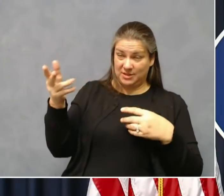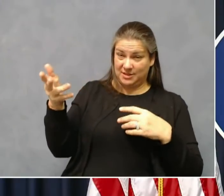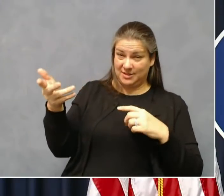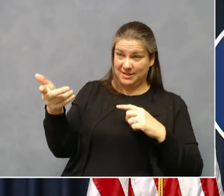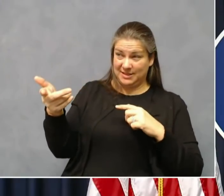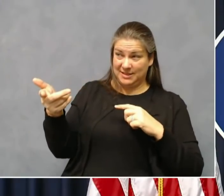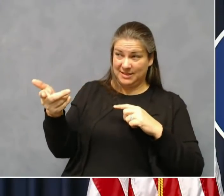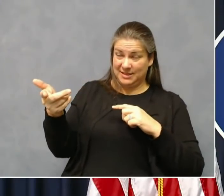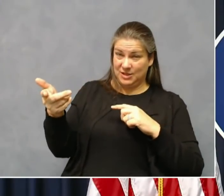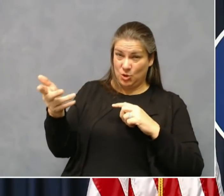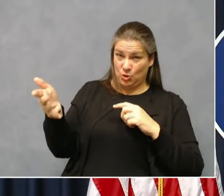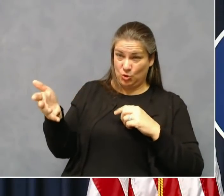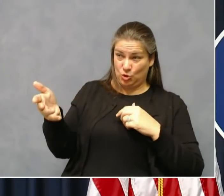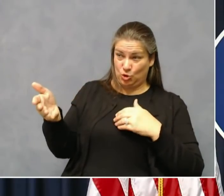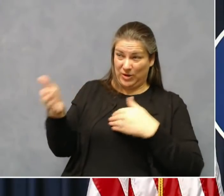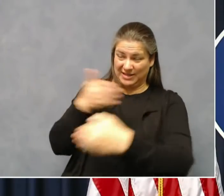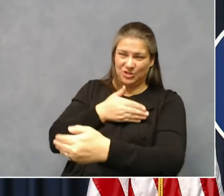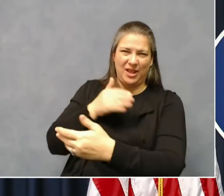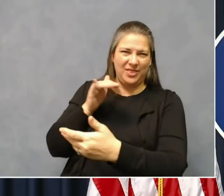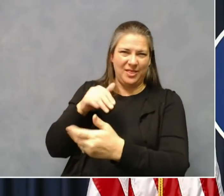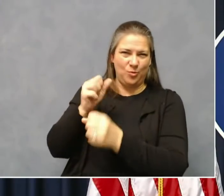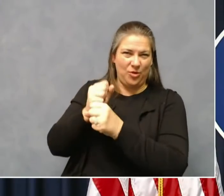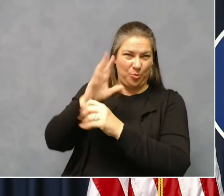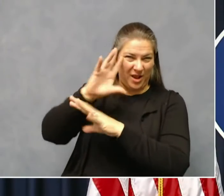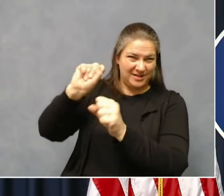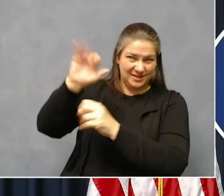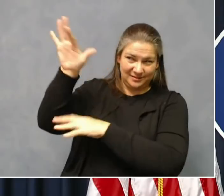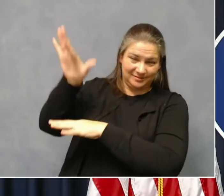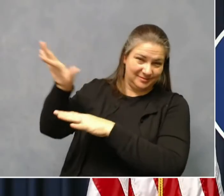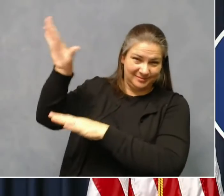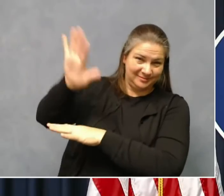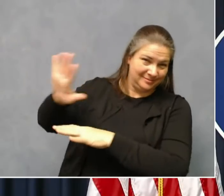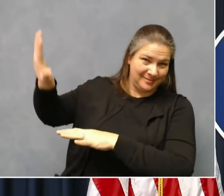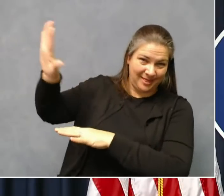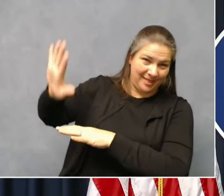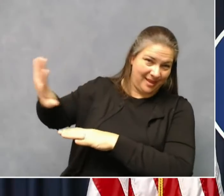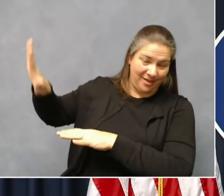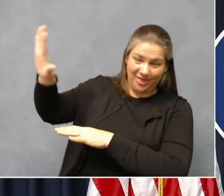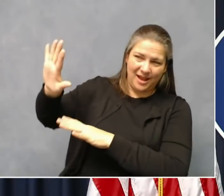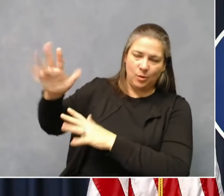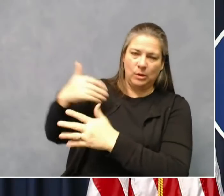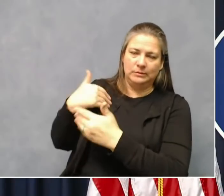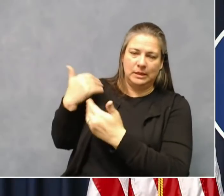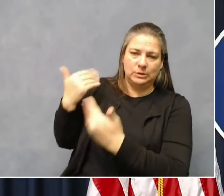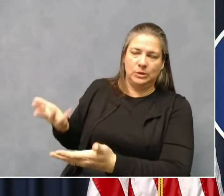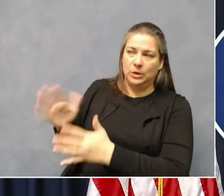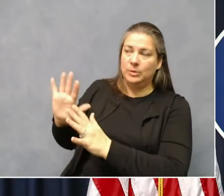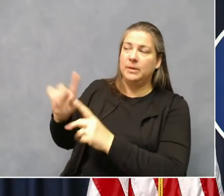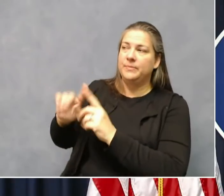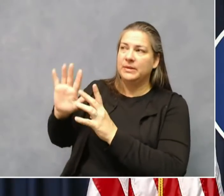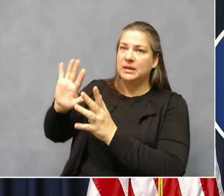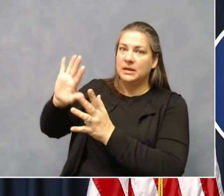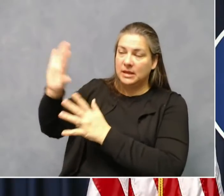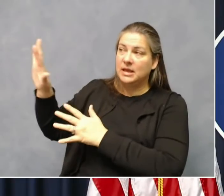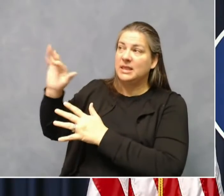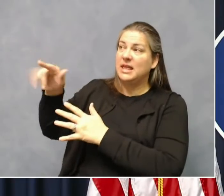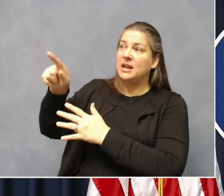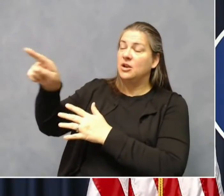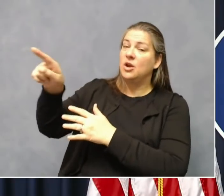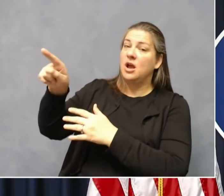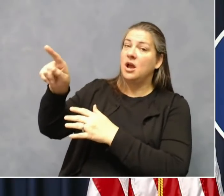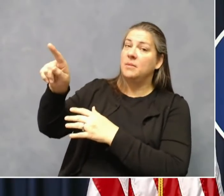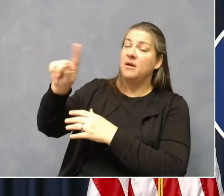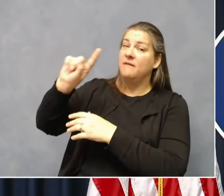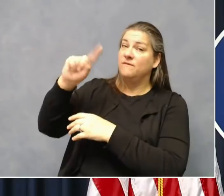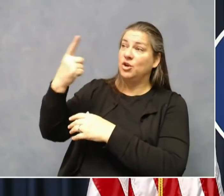first shipment and the second expected shipment. I would think that the impact would fall sometime